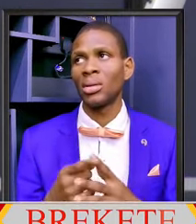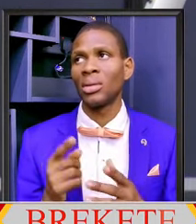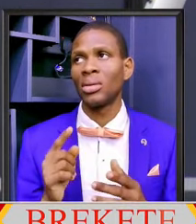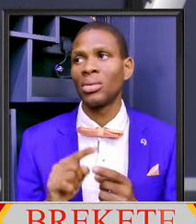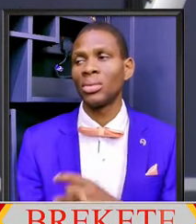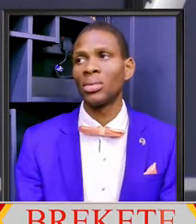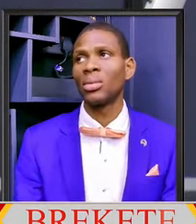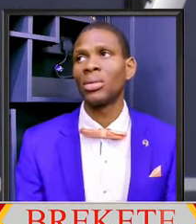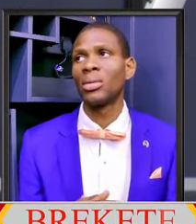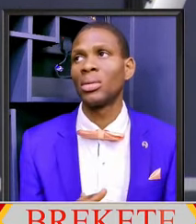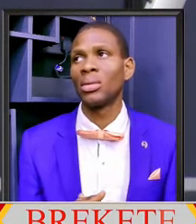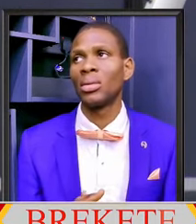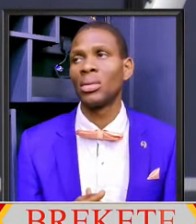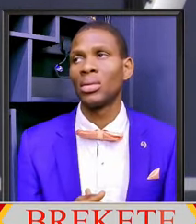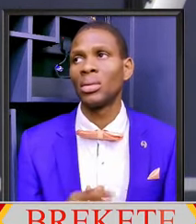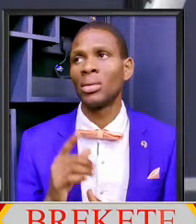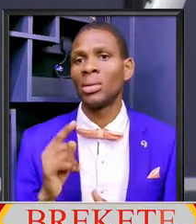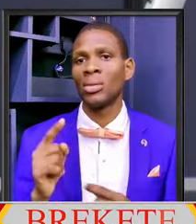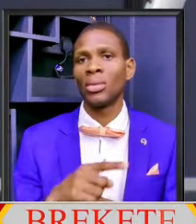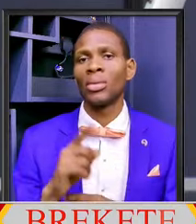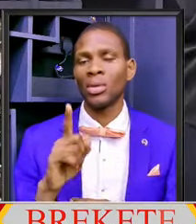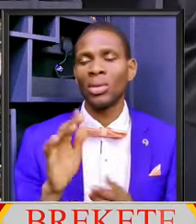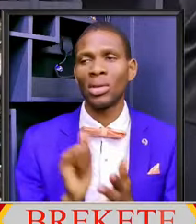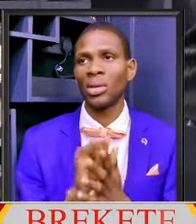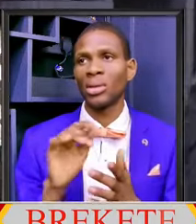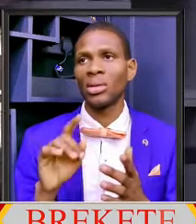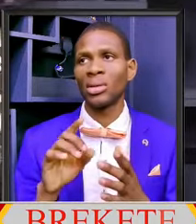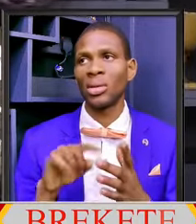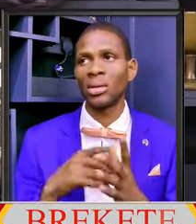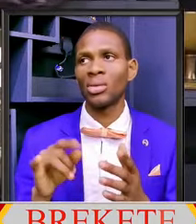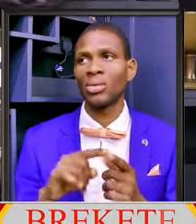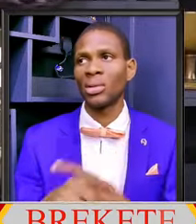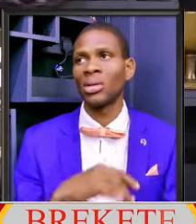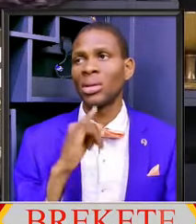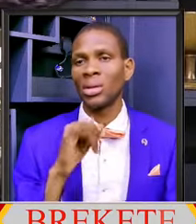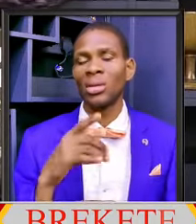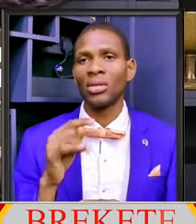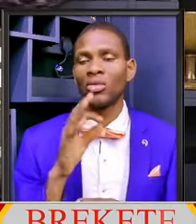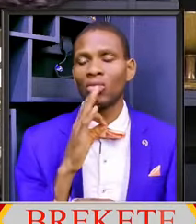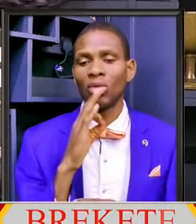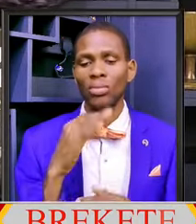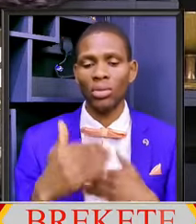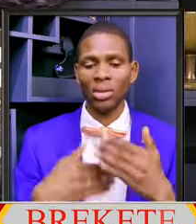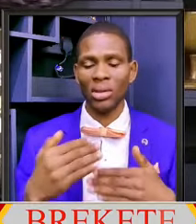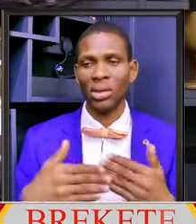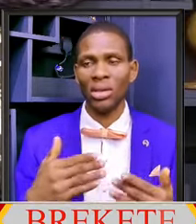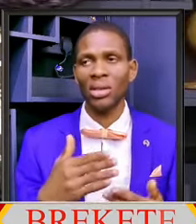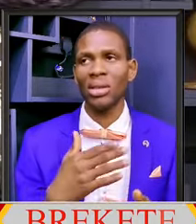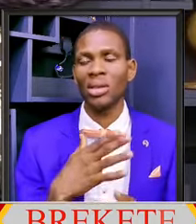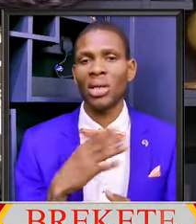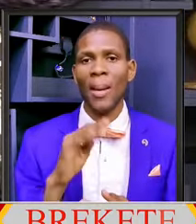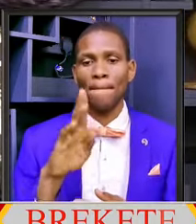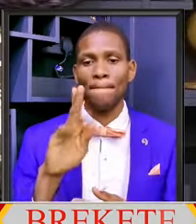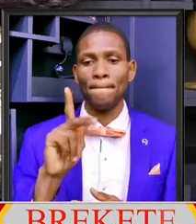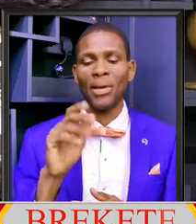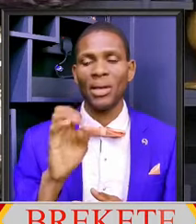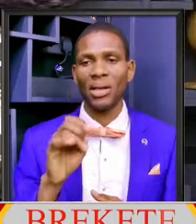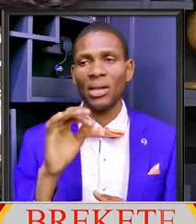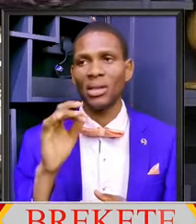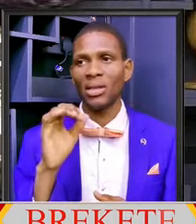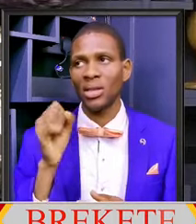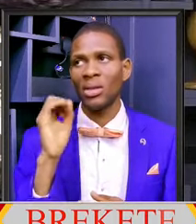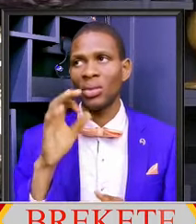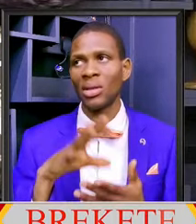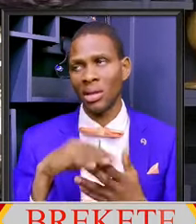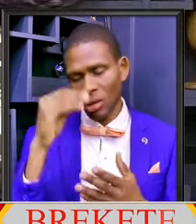today. So the one where they start today now, even the food processing and bakery training, yes, will be for 5 days. Mm-hmm. And she go